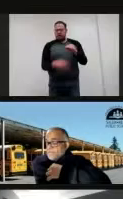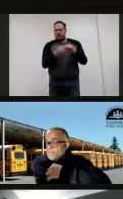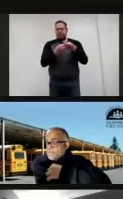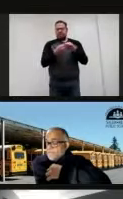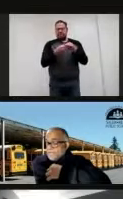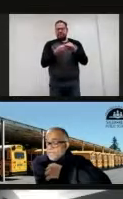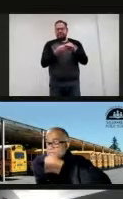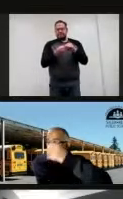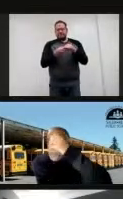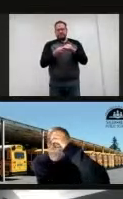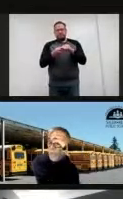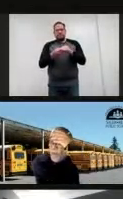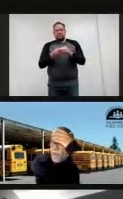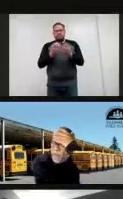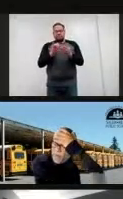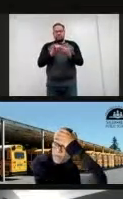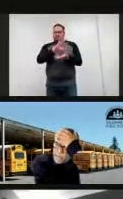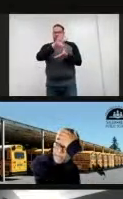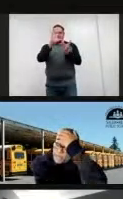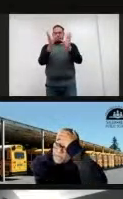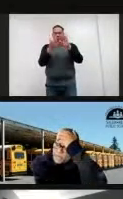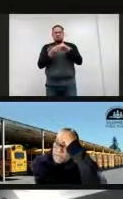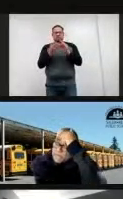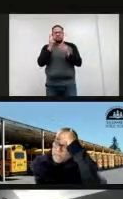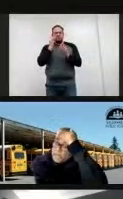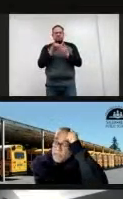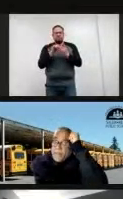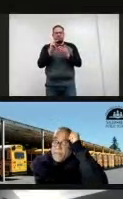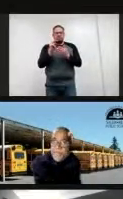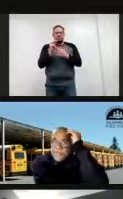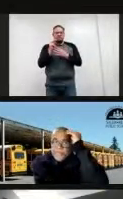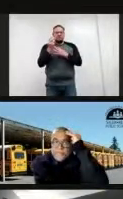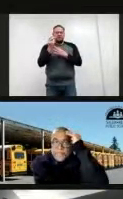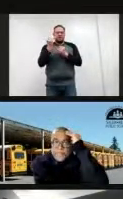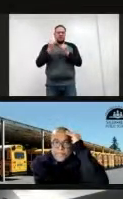into total compensation. So you're seeing that in the second to last column.